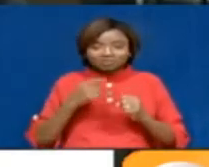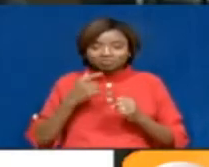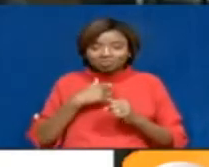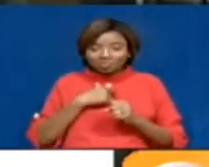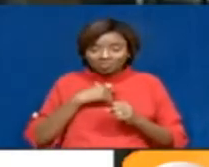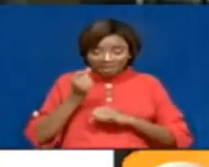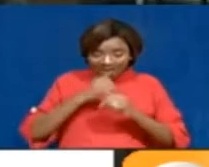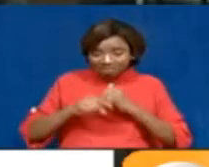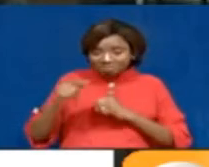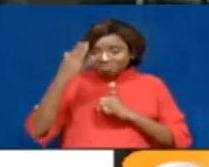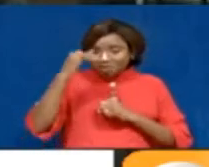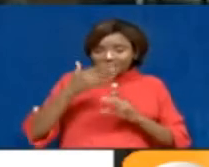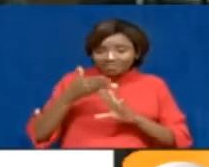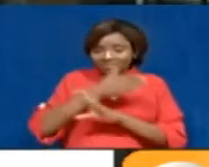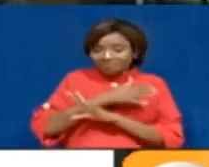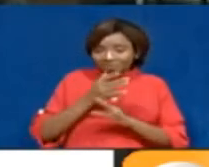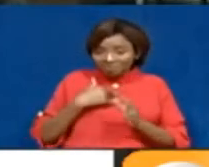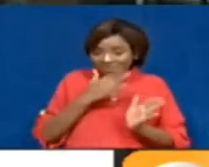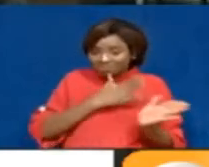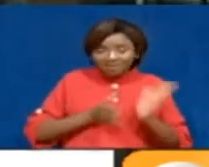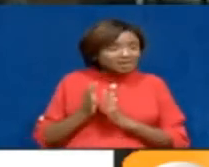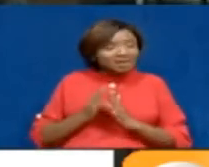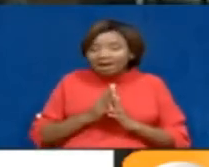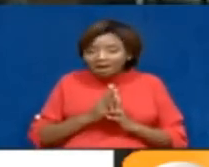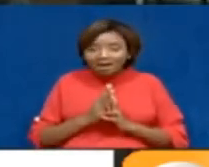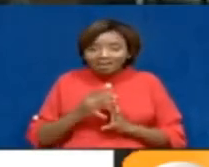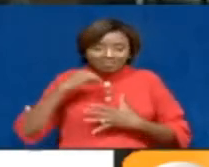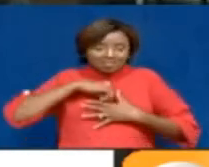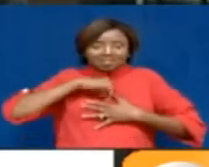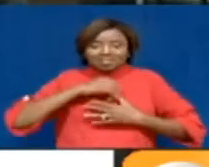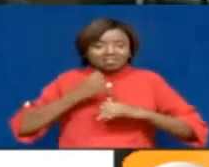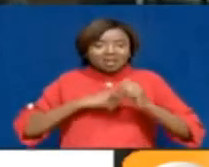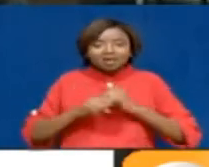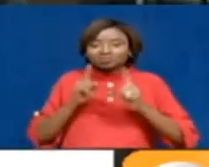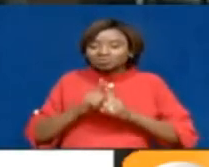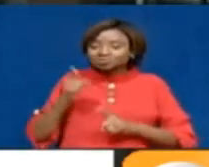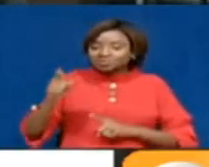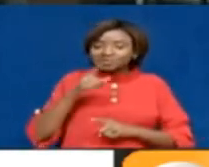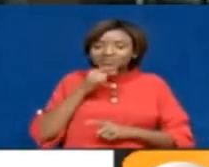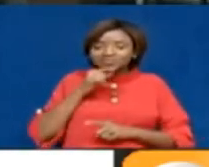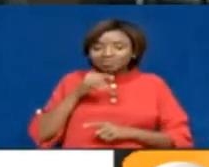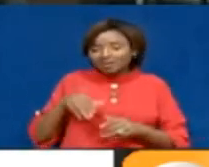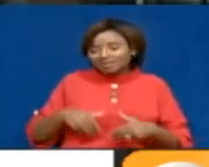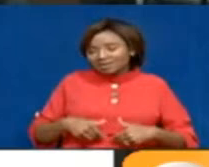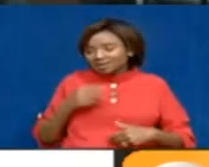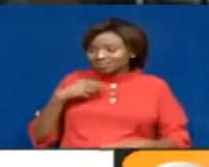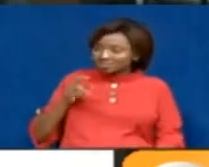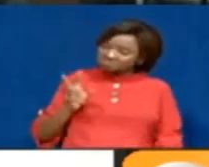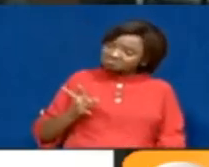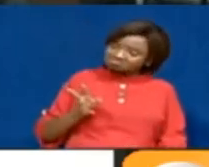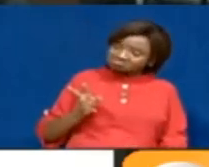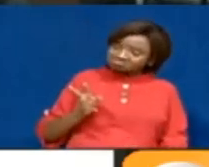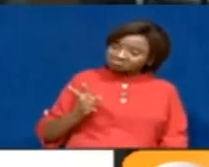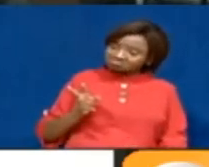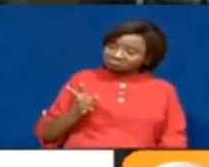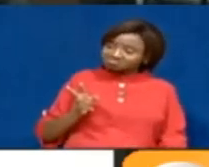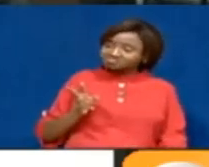plan. It was just the instinctive reaction. But the young man, as soon as I looked at him, I saw he was a man who